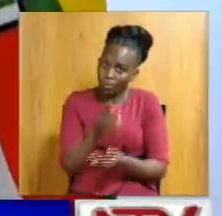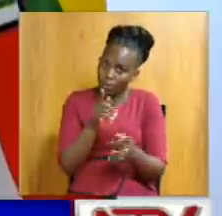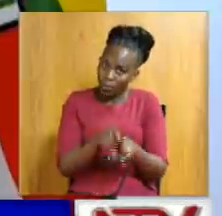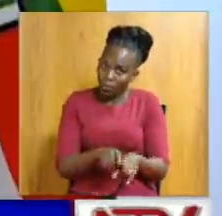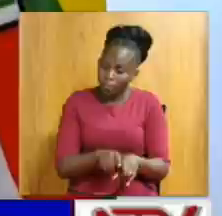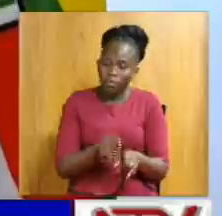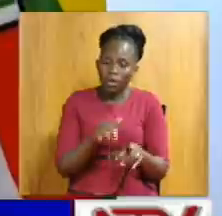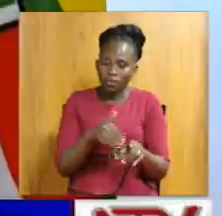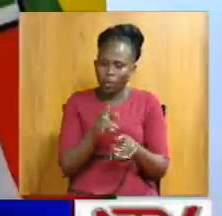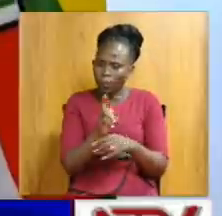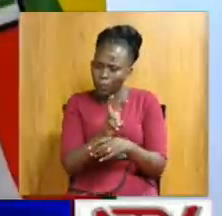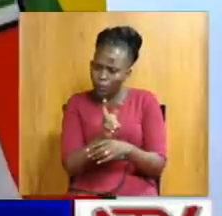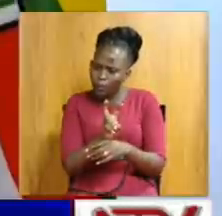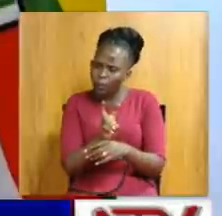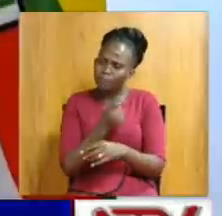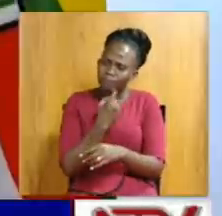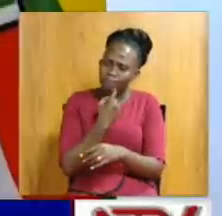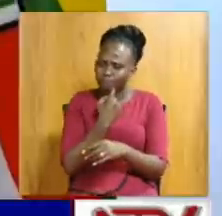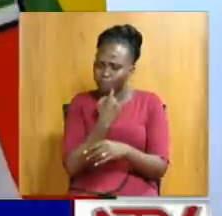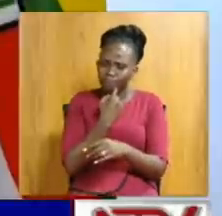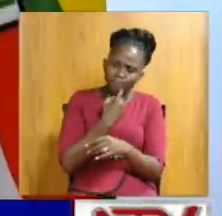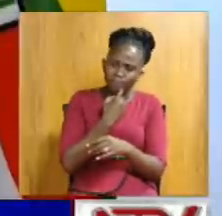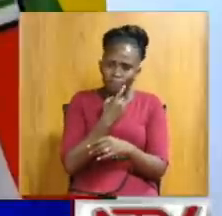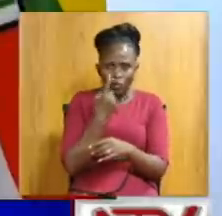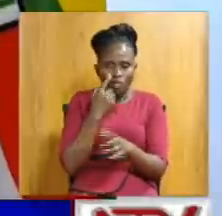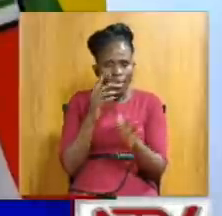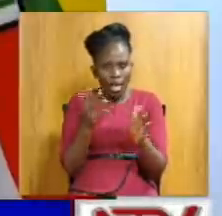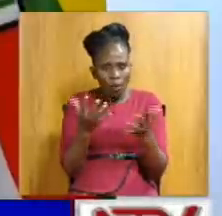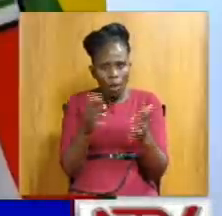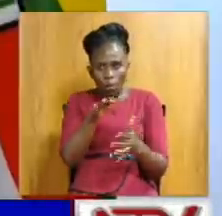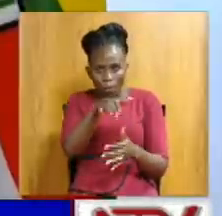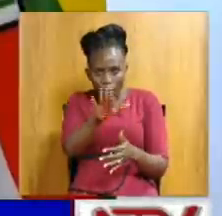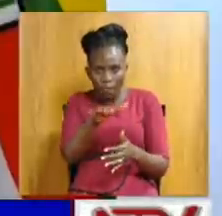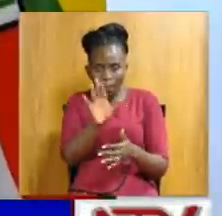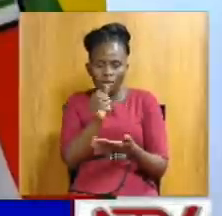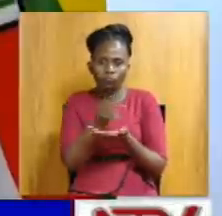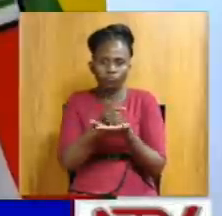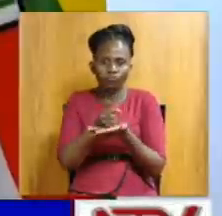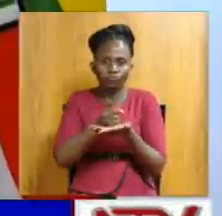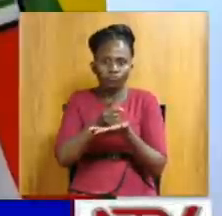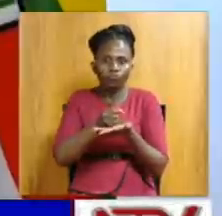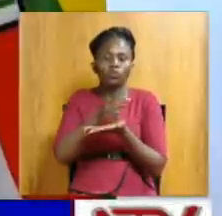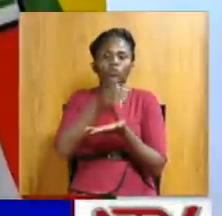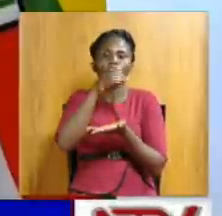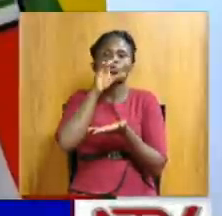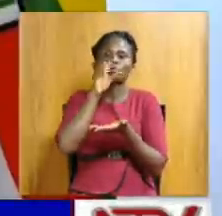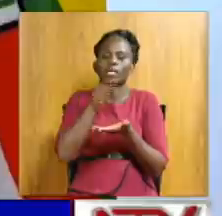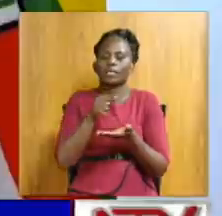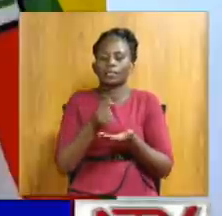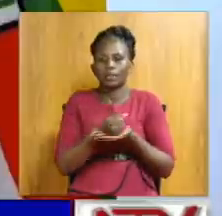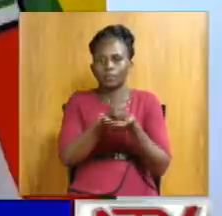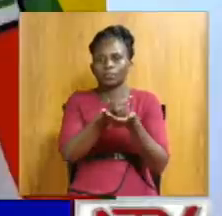and they monitor how the substance has handled